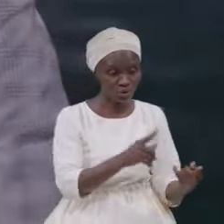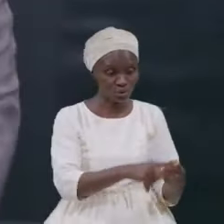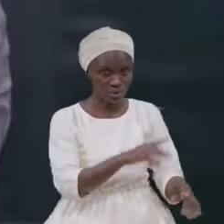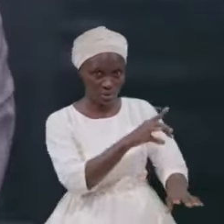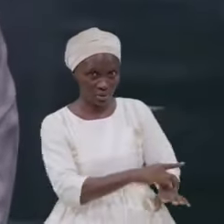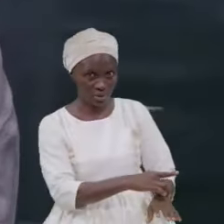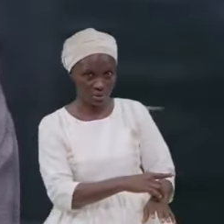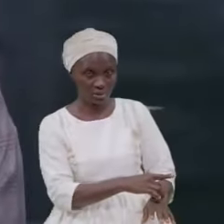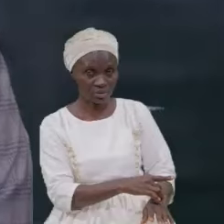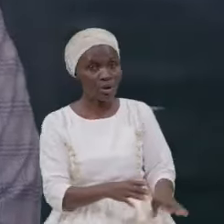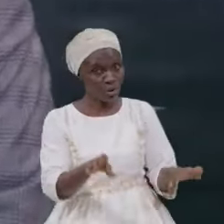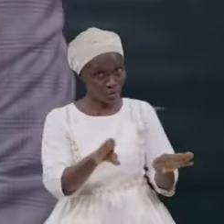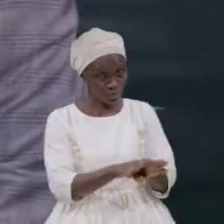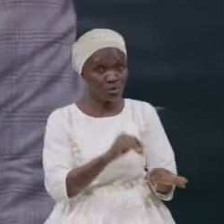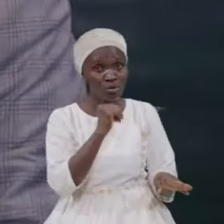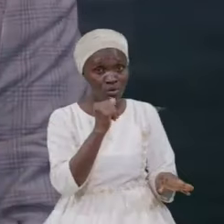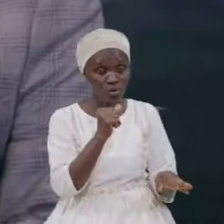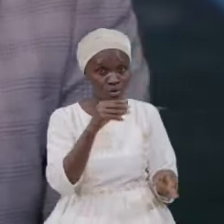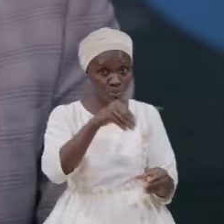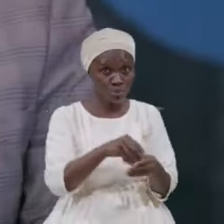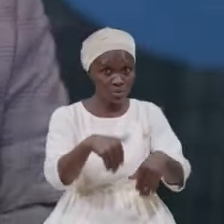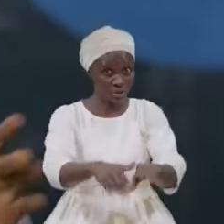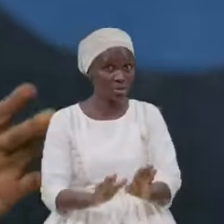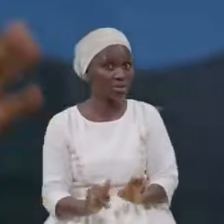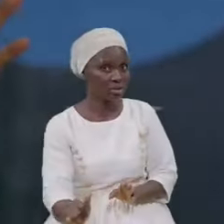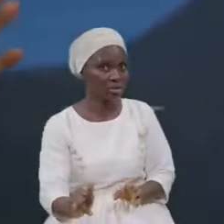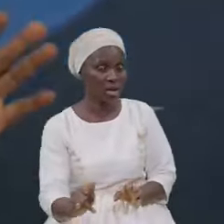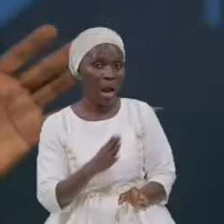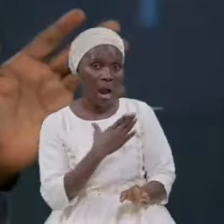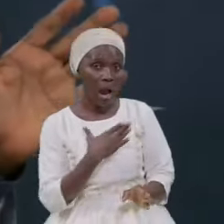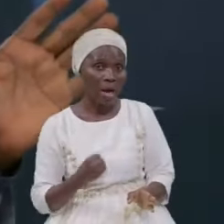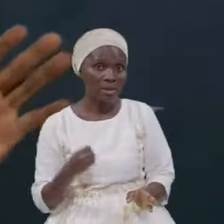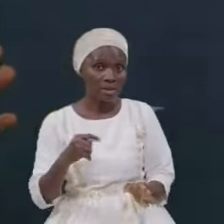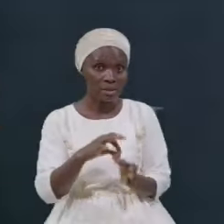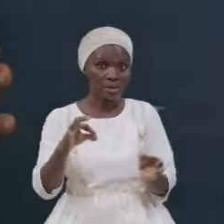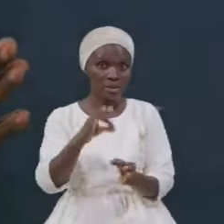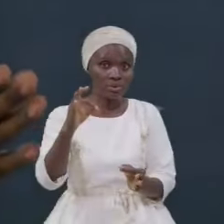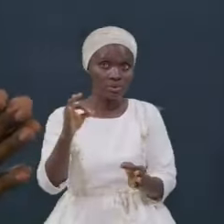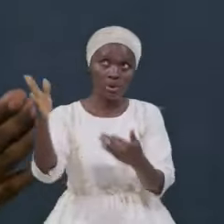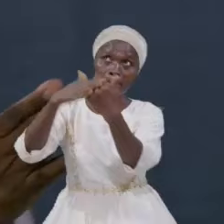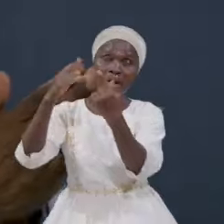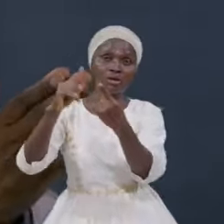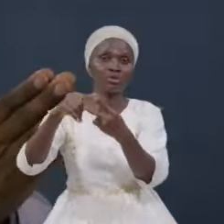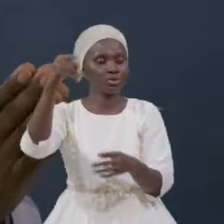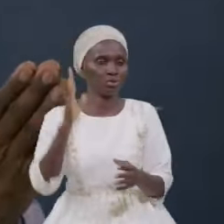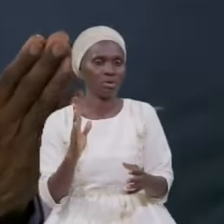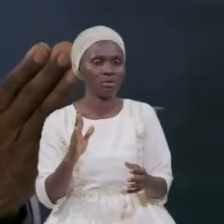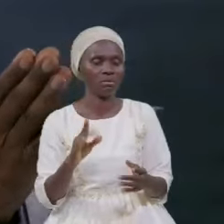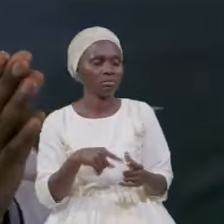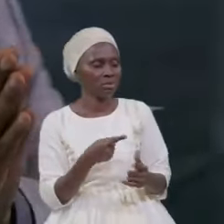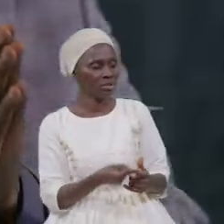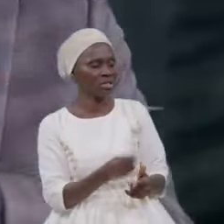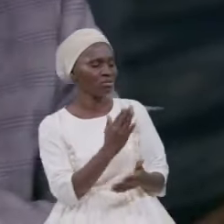spirit returns to God. And then somebody now comes to preach, and